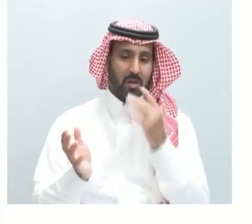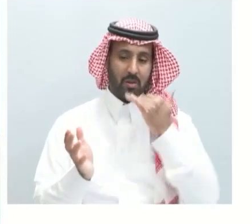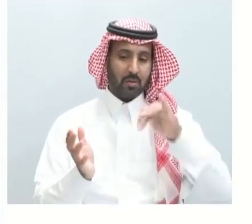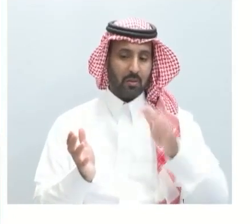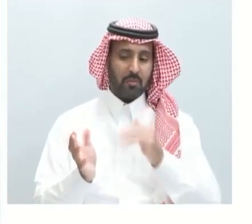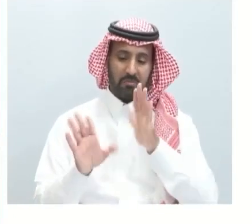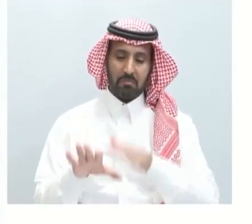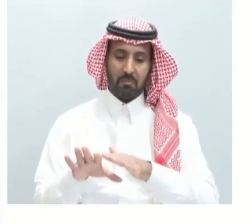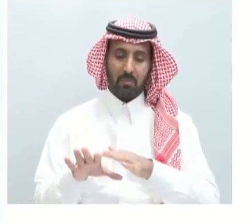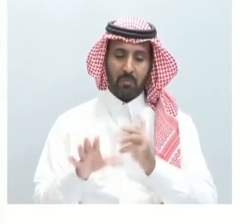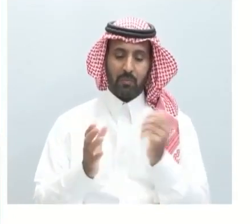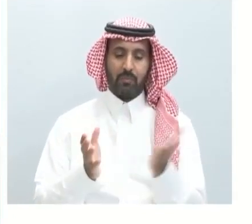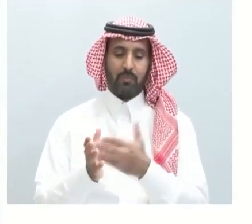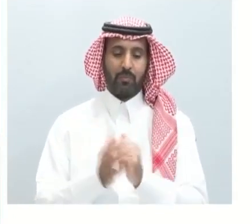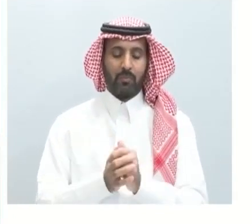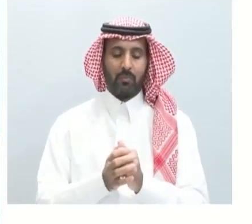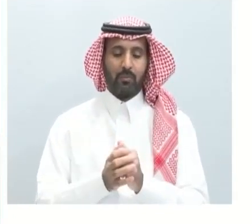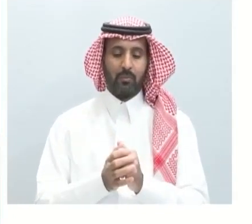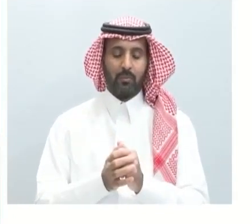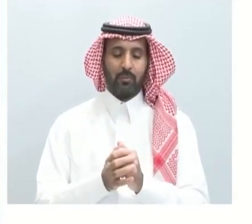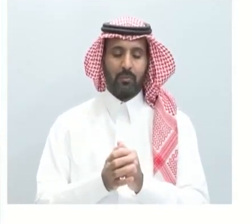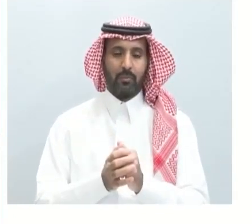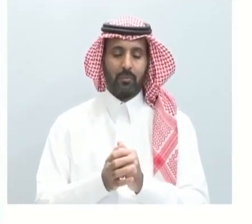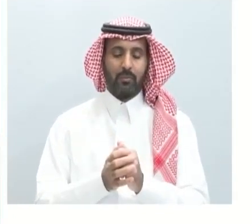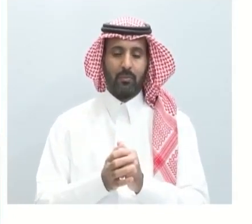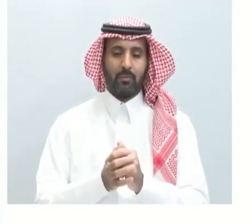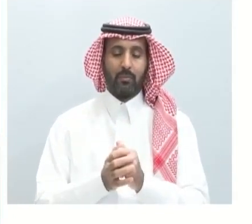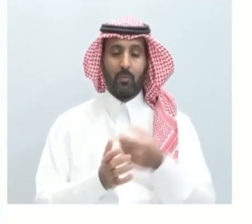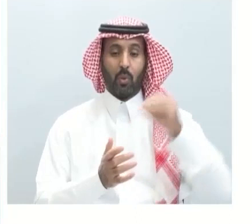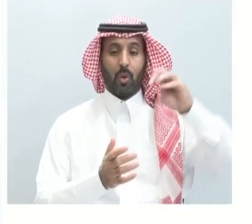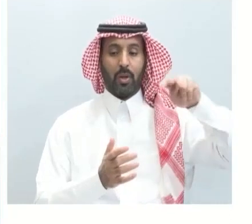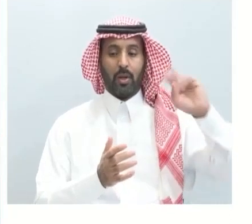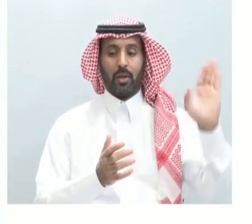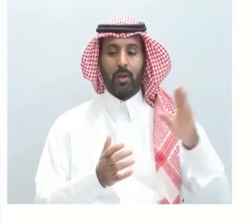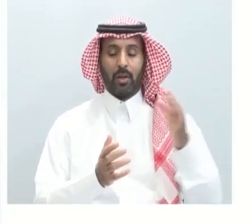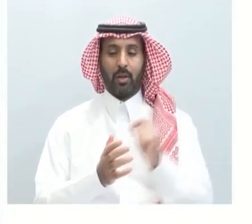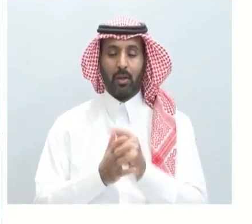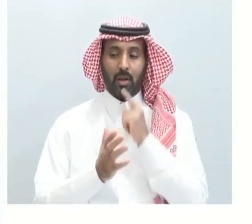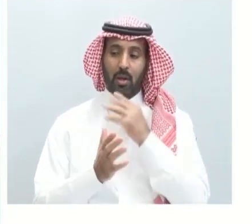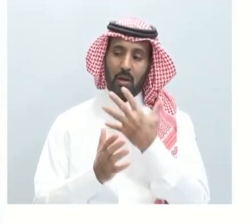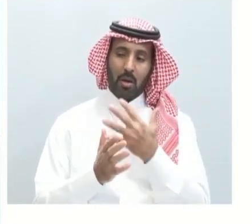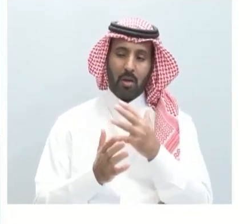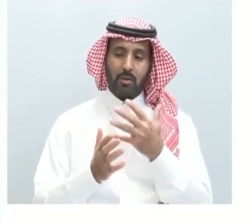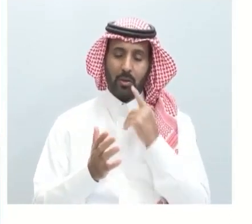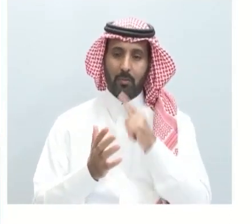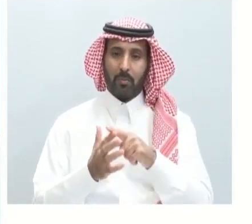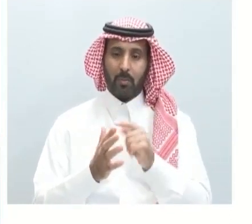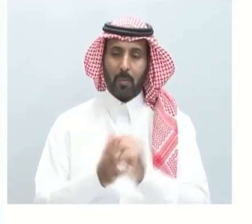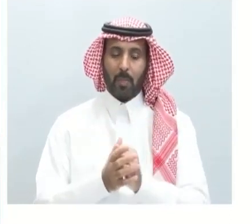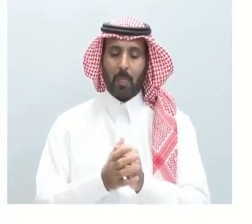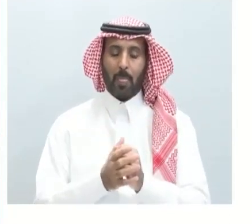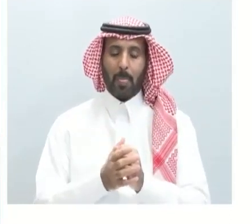it depends of the weather so we say depend on not depend